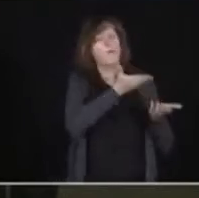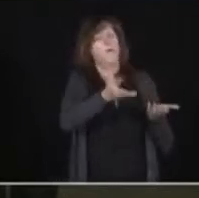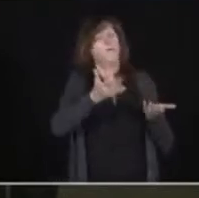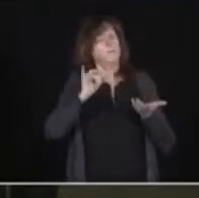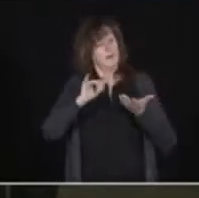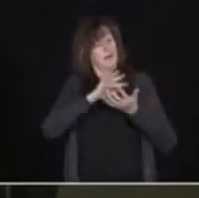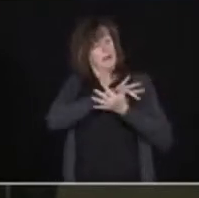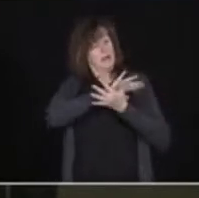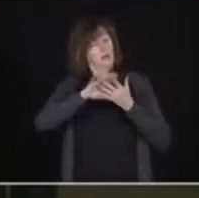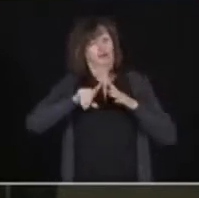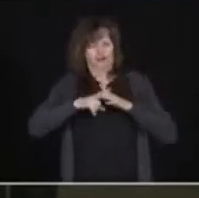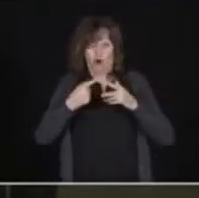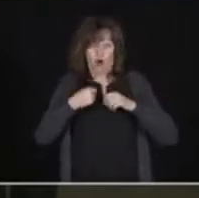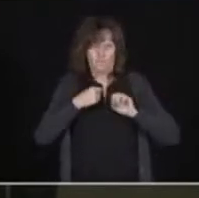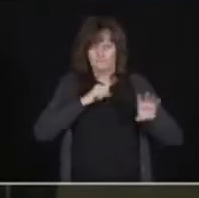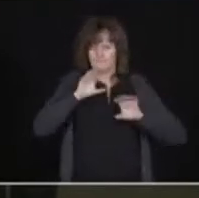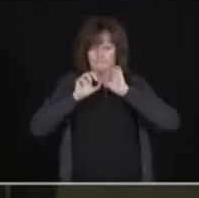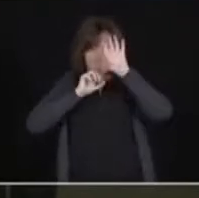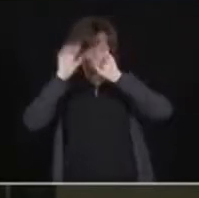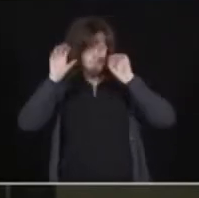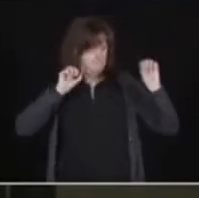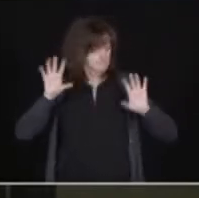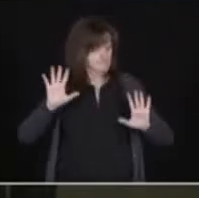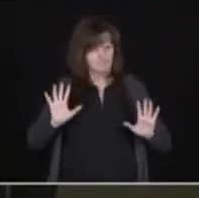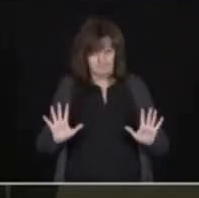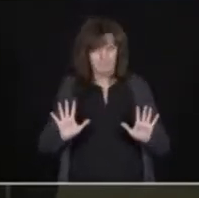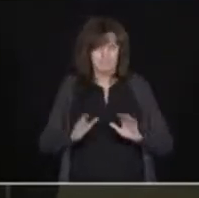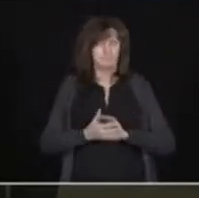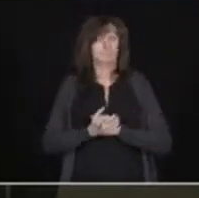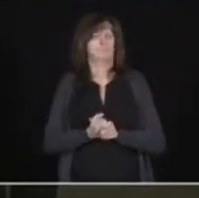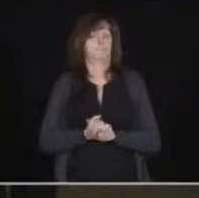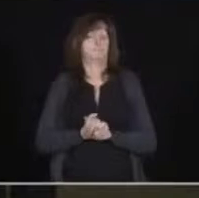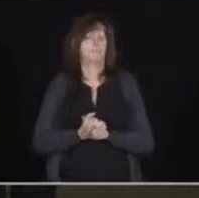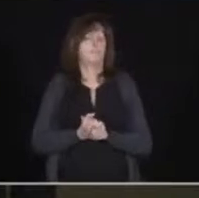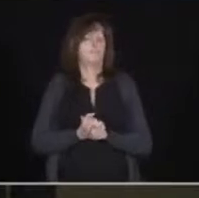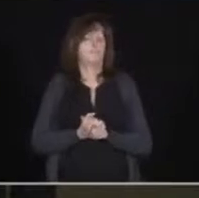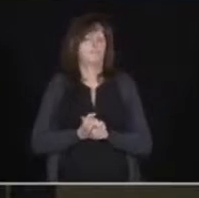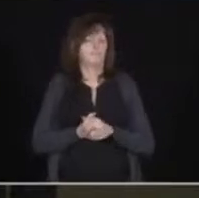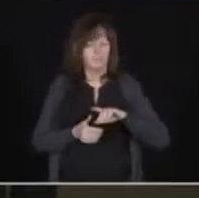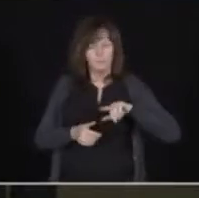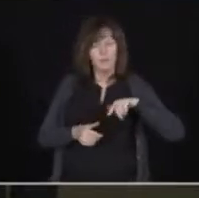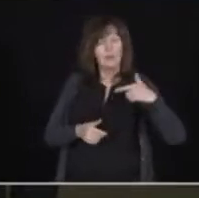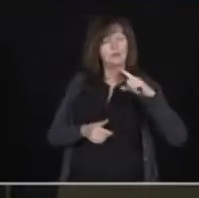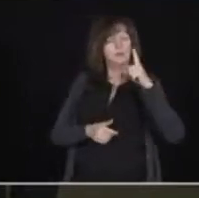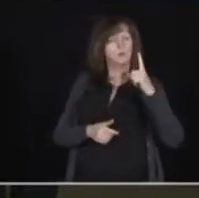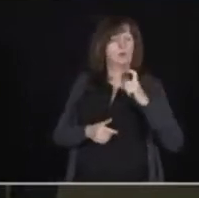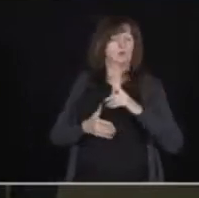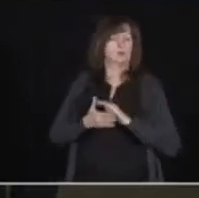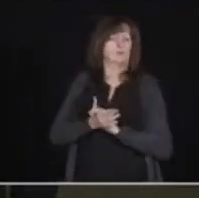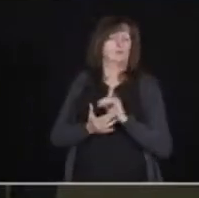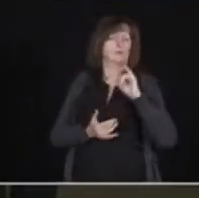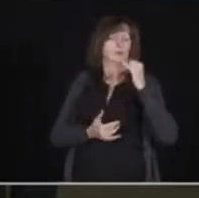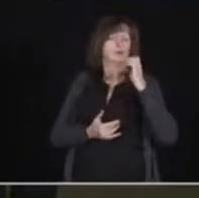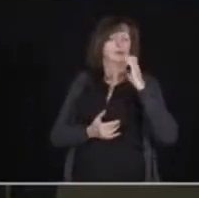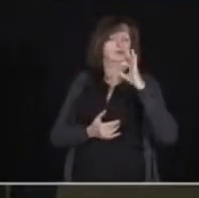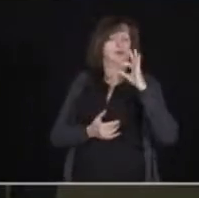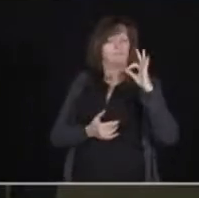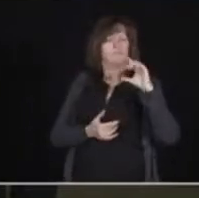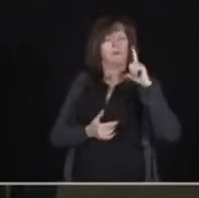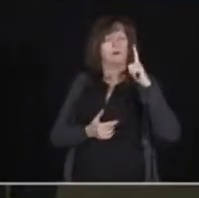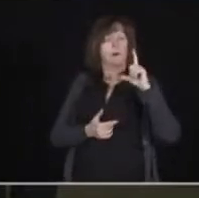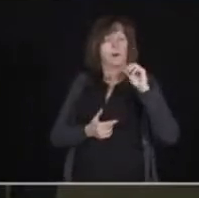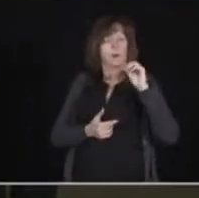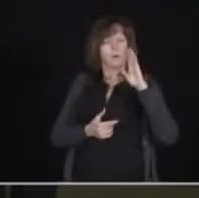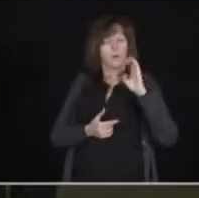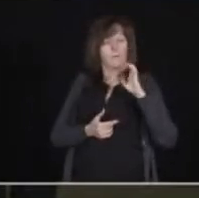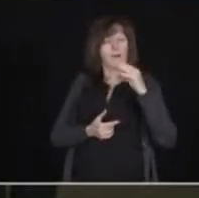out first. Next question. From Jeff Gray at the Globe and Mail. Please go ahead. Hi, Jeff. Thank